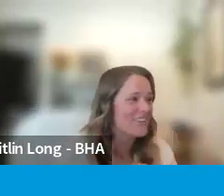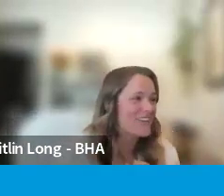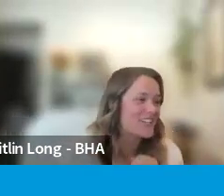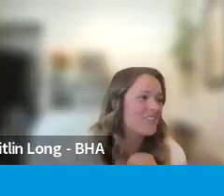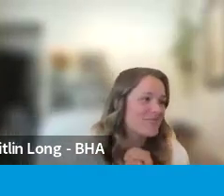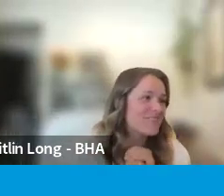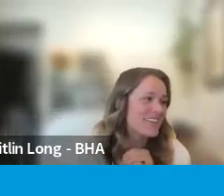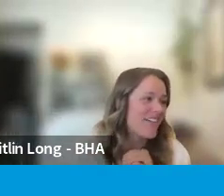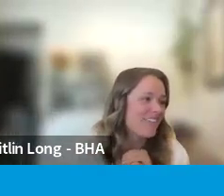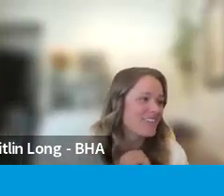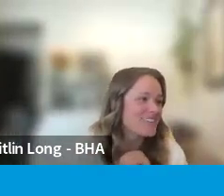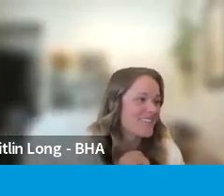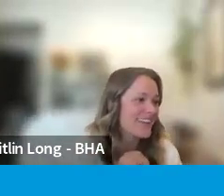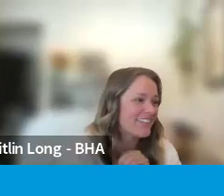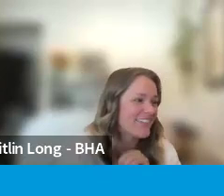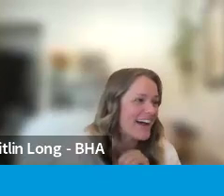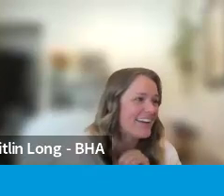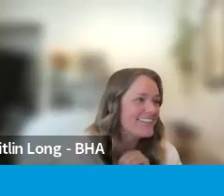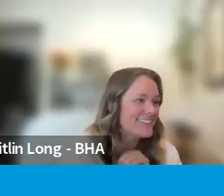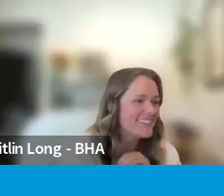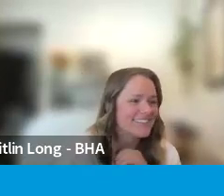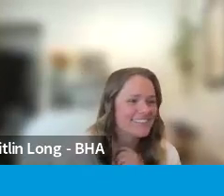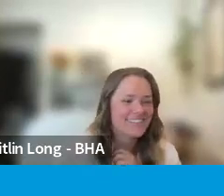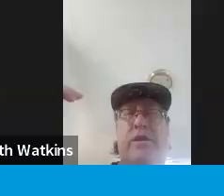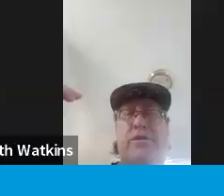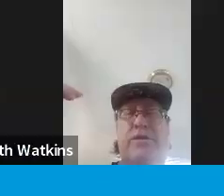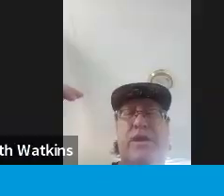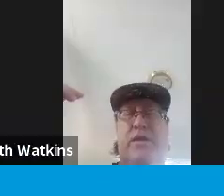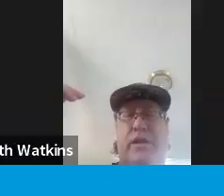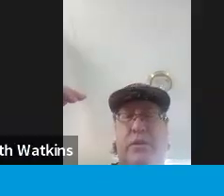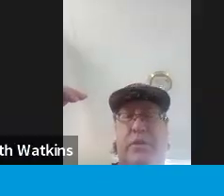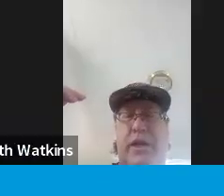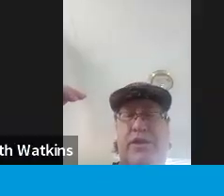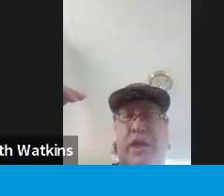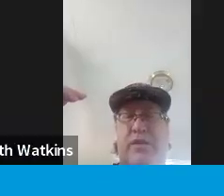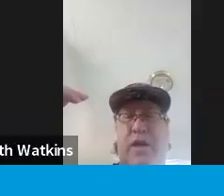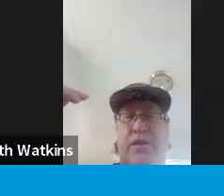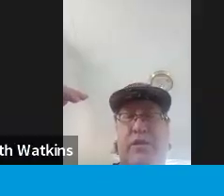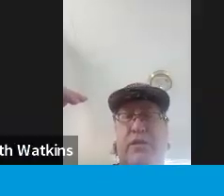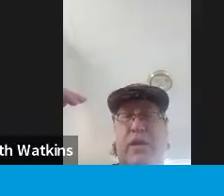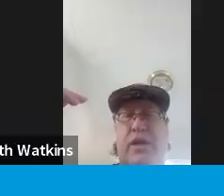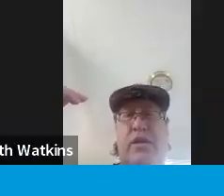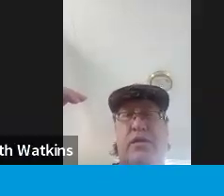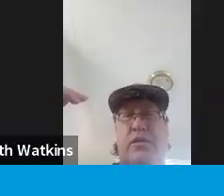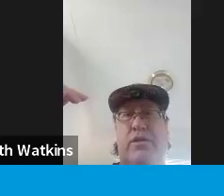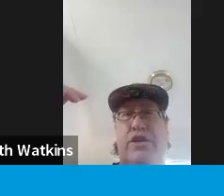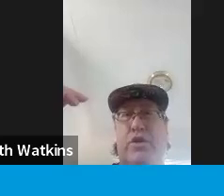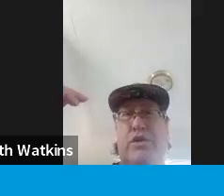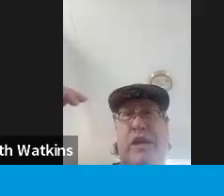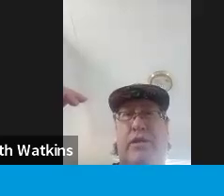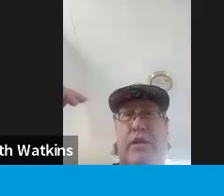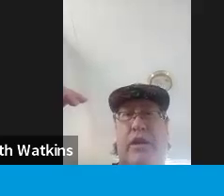retain that information would be really helpful. So thank you for that. I would also say that it would be nice to have